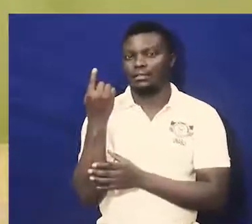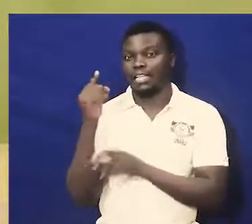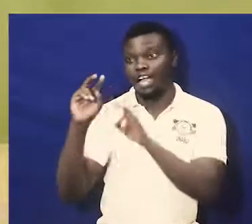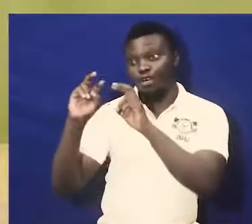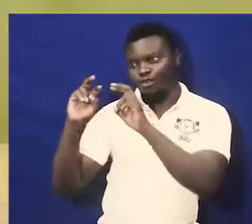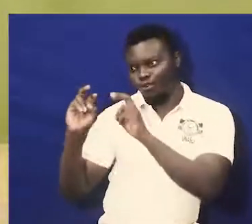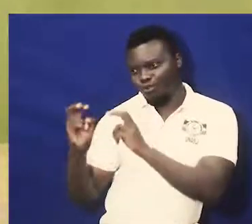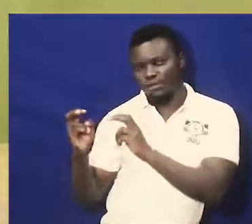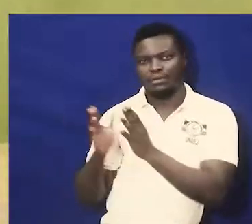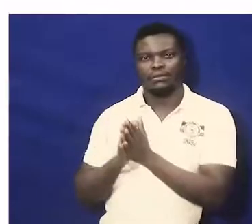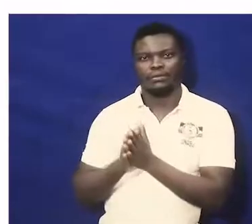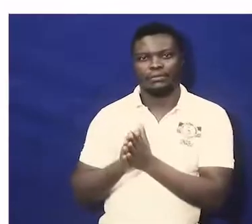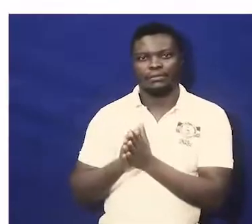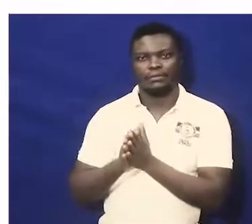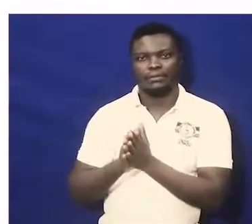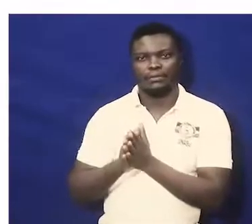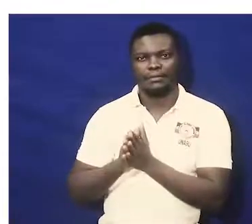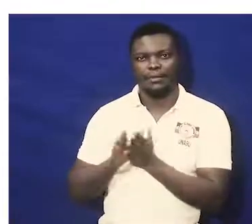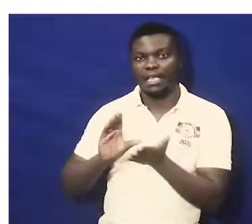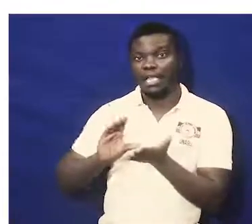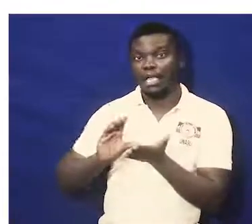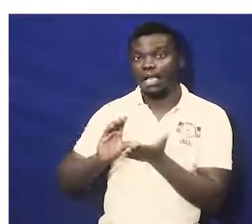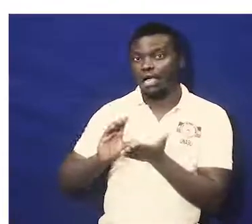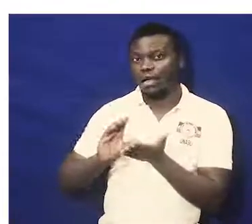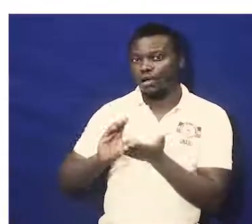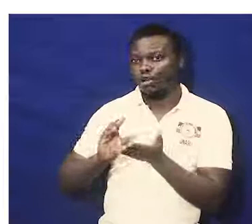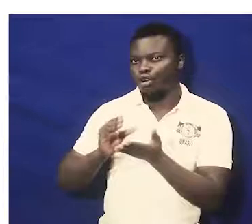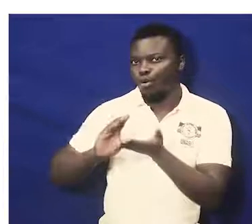is cost price.